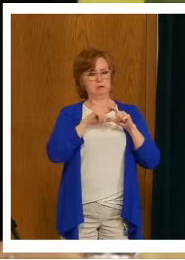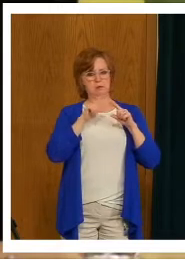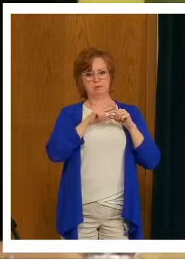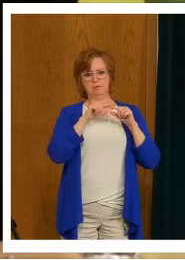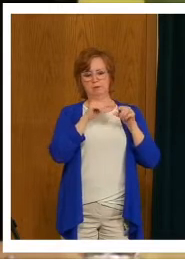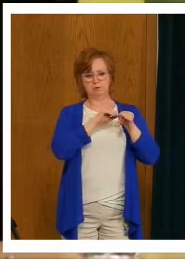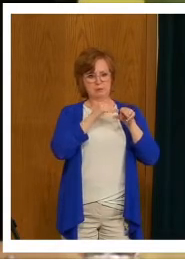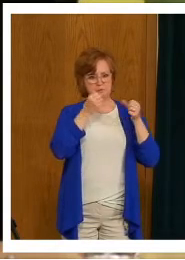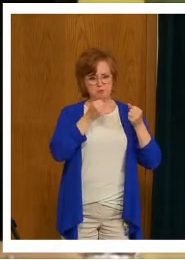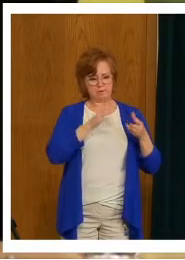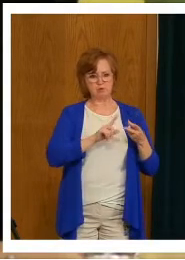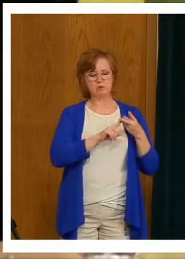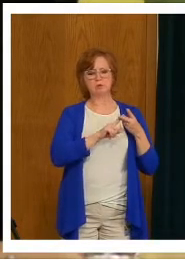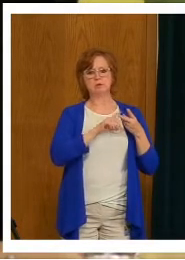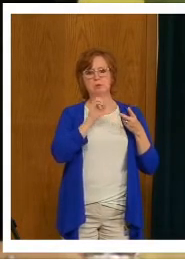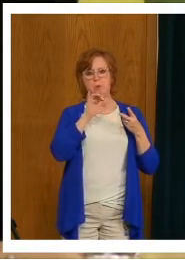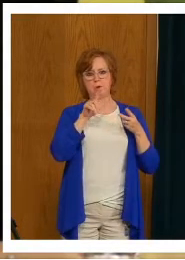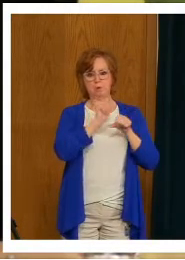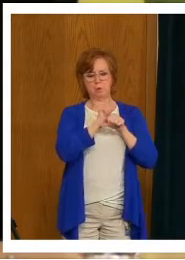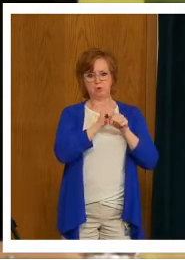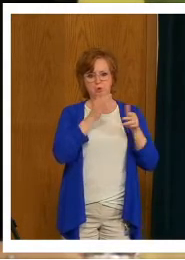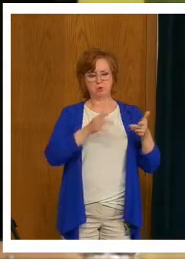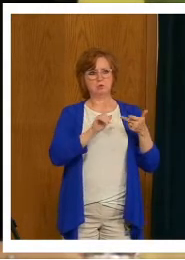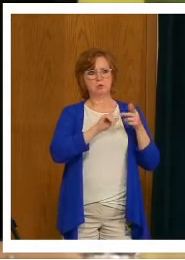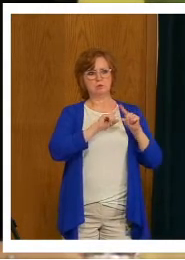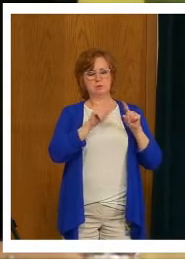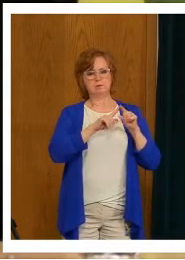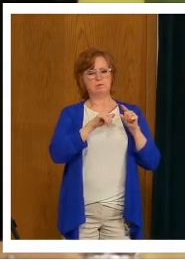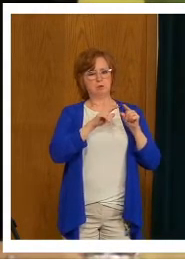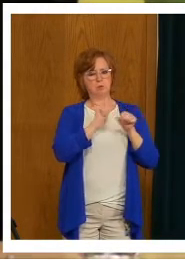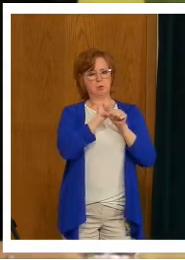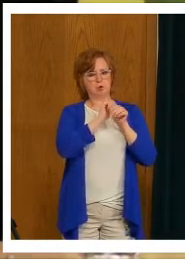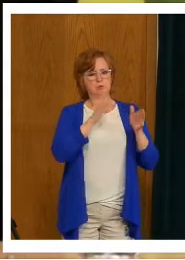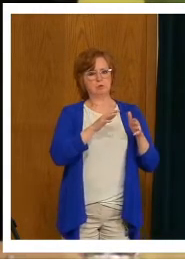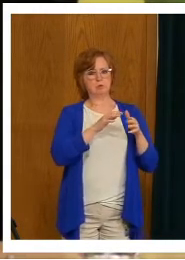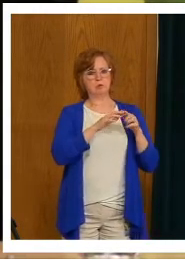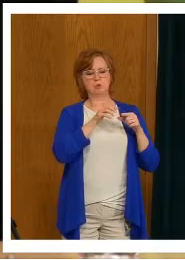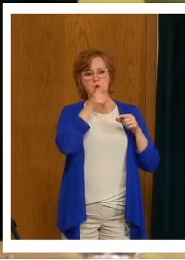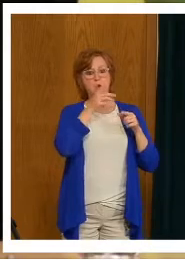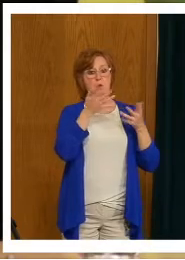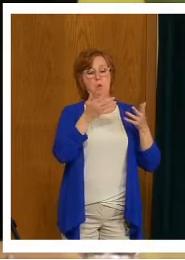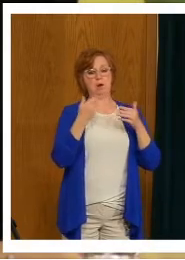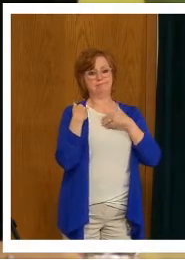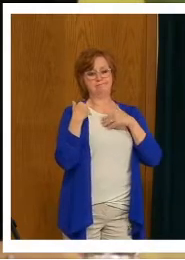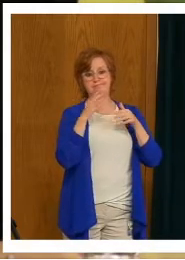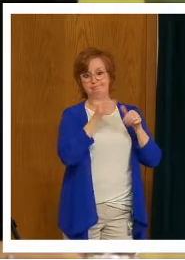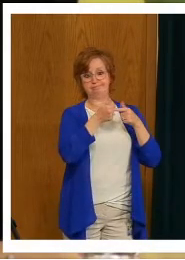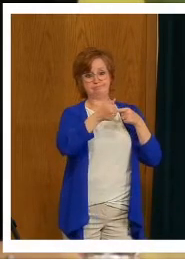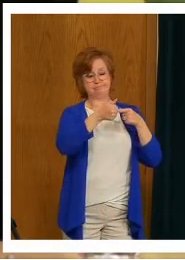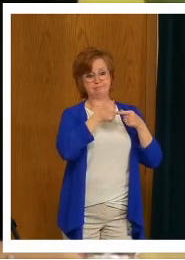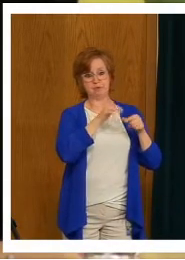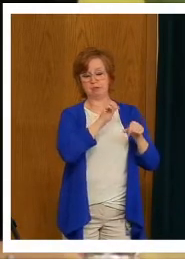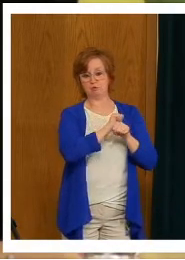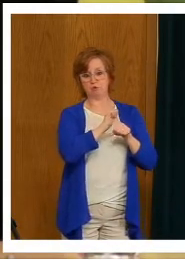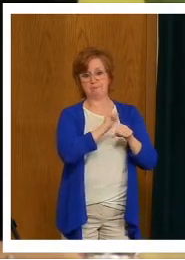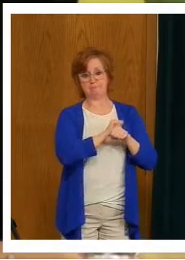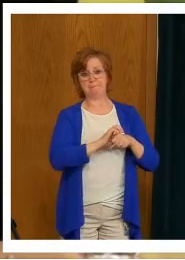that are crossing the border there as well. And I believe they've either expanded or just shifted the hours to be